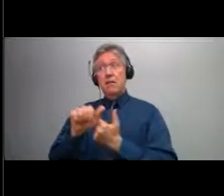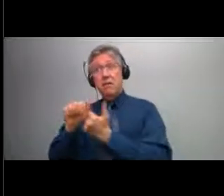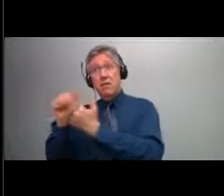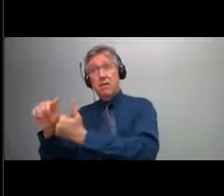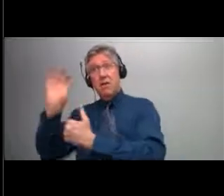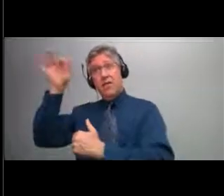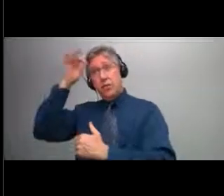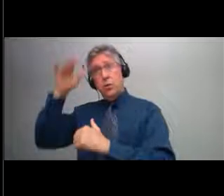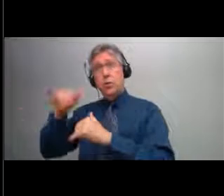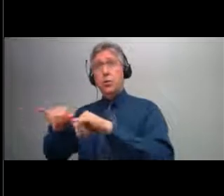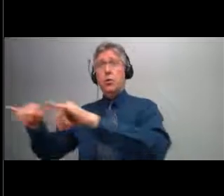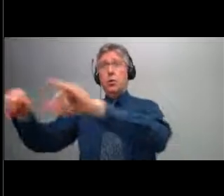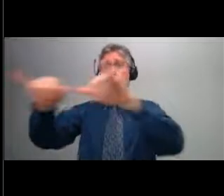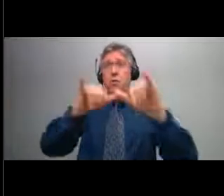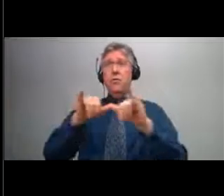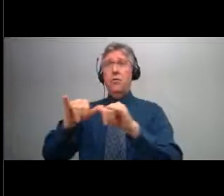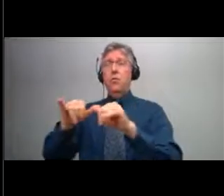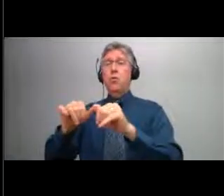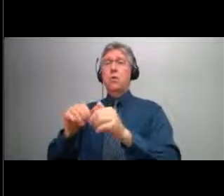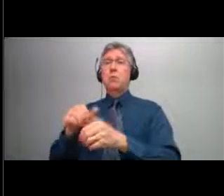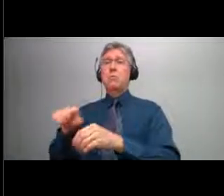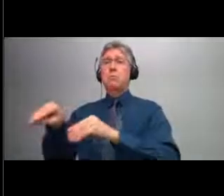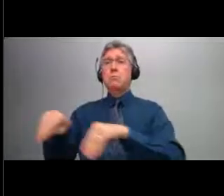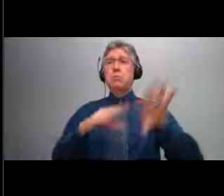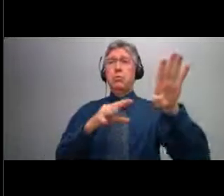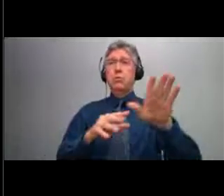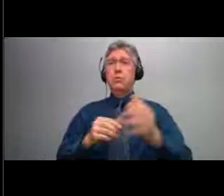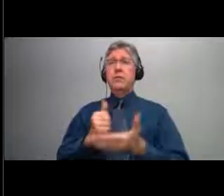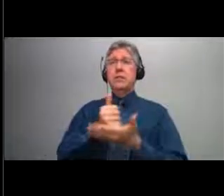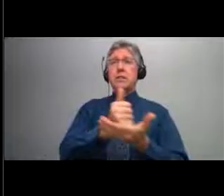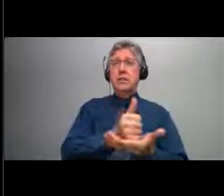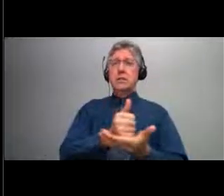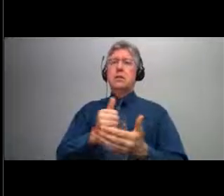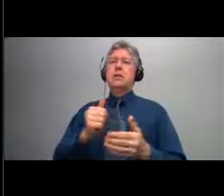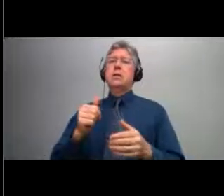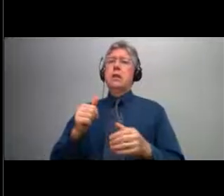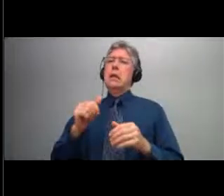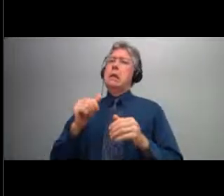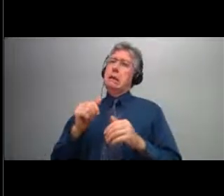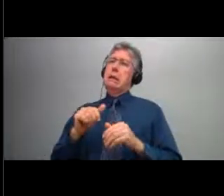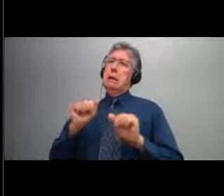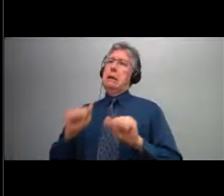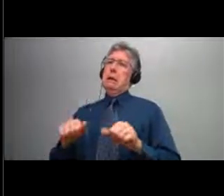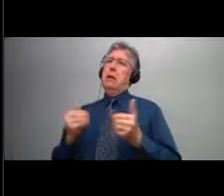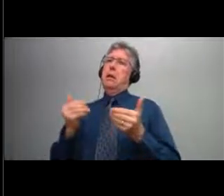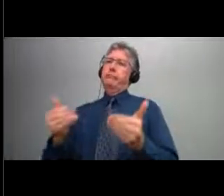Uniform Relocation Assistance and Real Property Acquisition Act. Next slide, please.